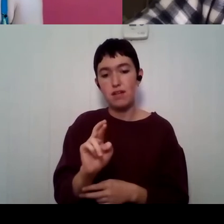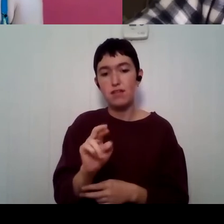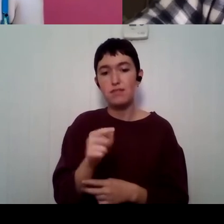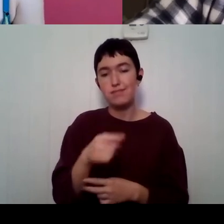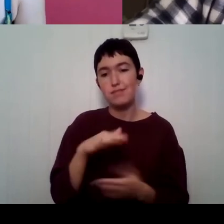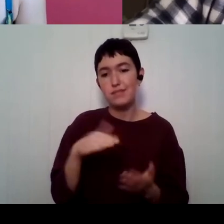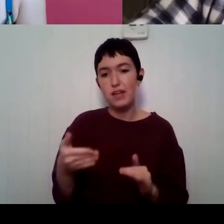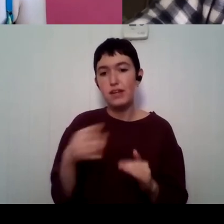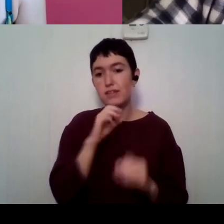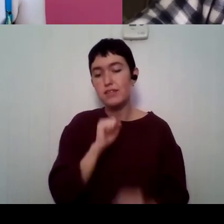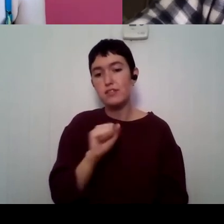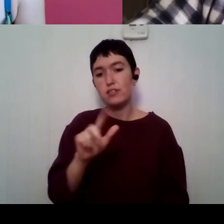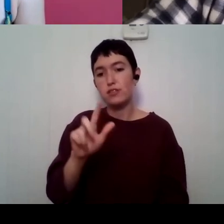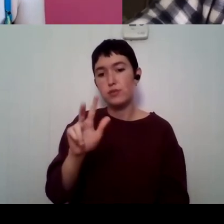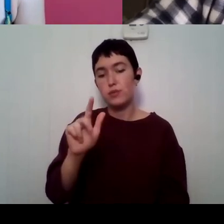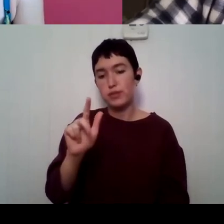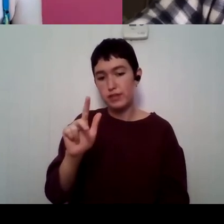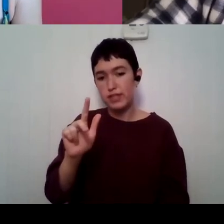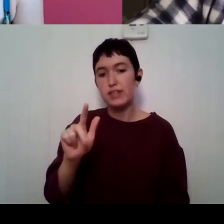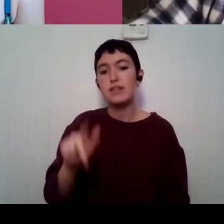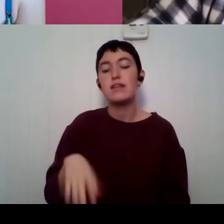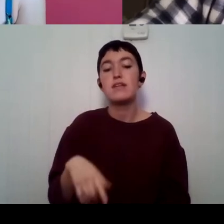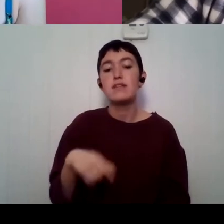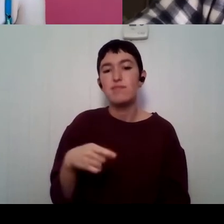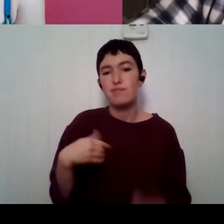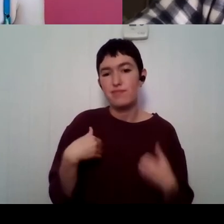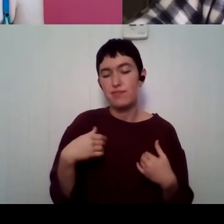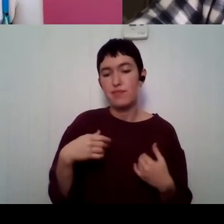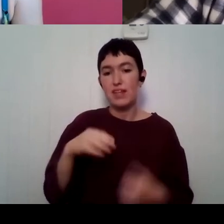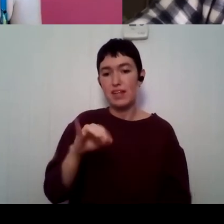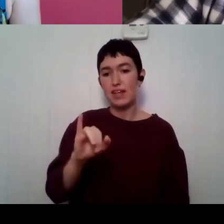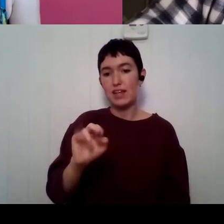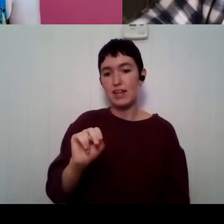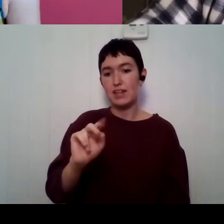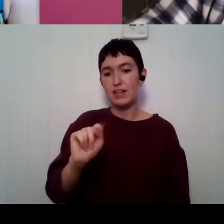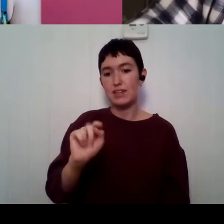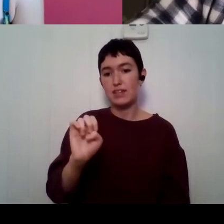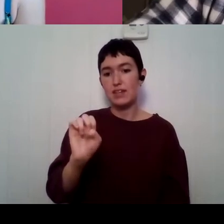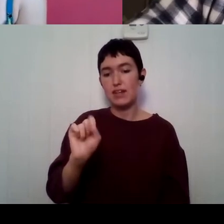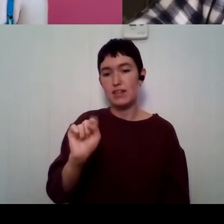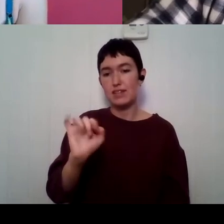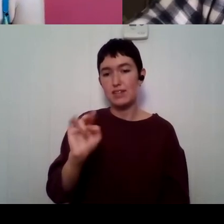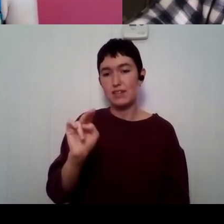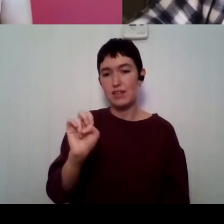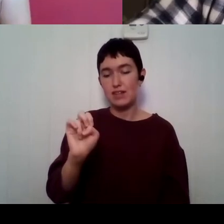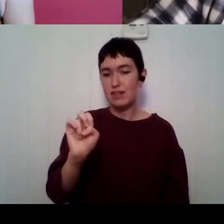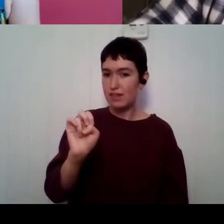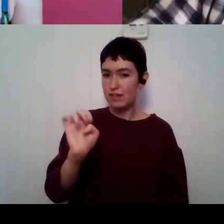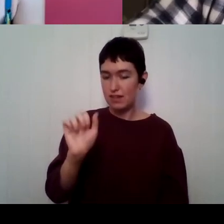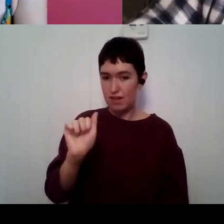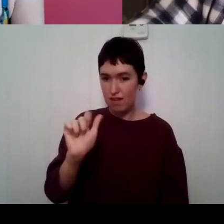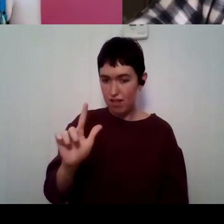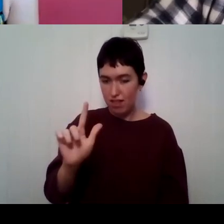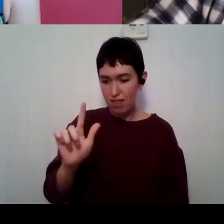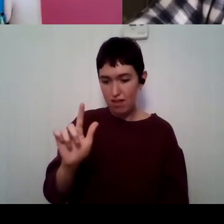that was, he had an intestinal blockage. So you hear some, you know, animals living up to, you know, 35,